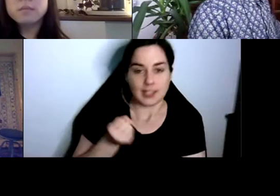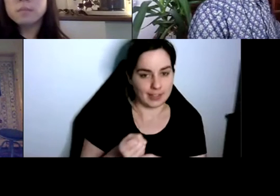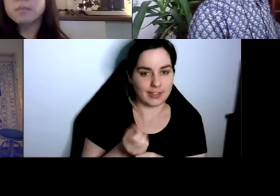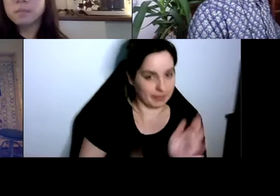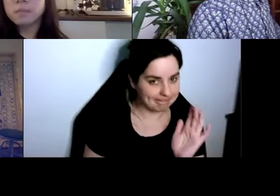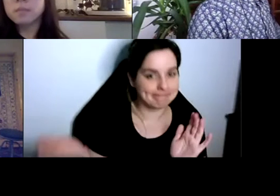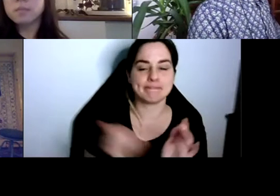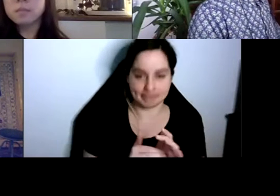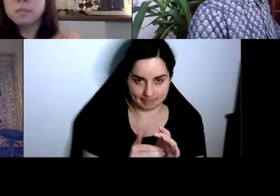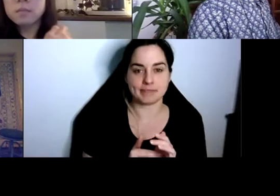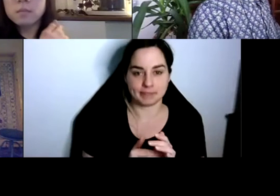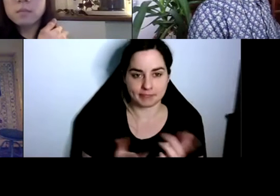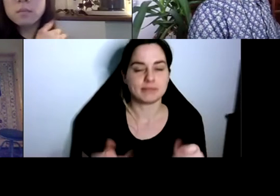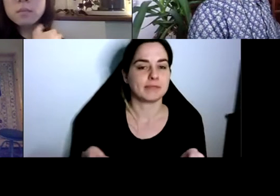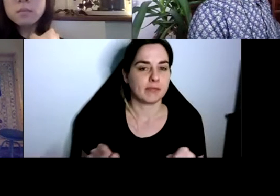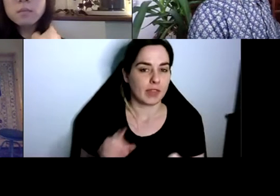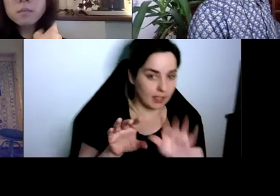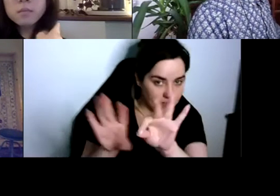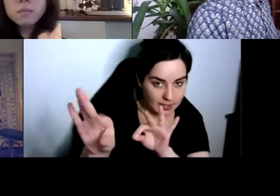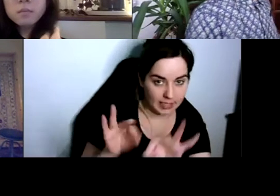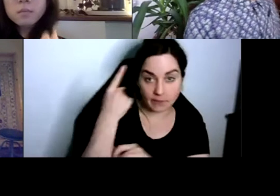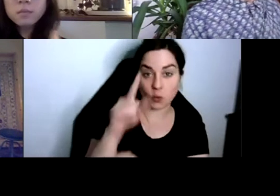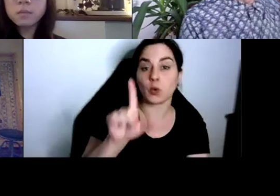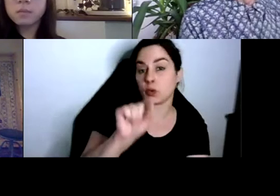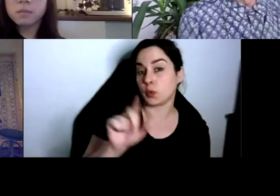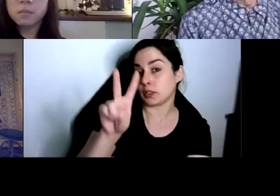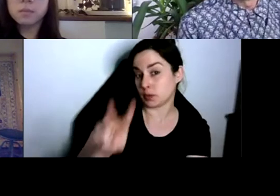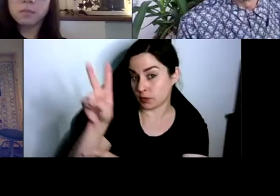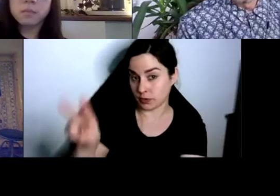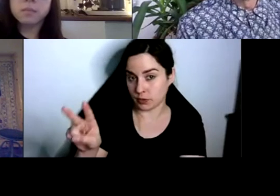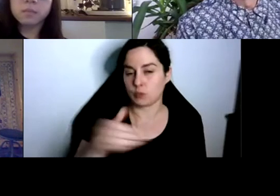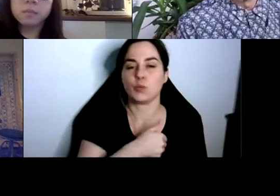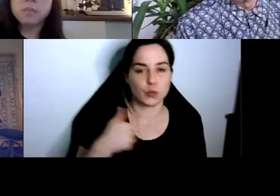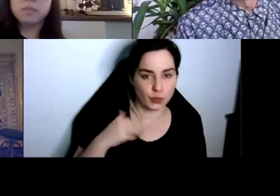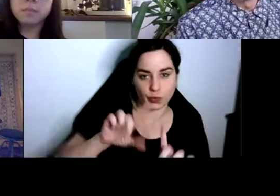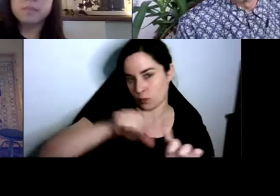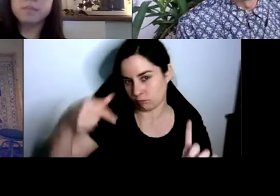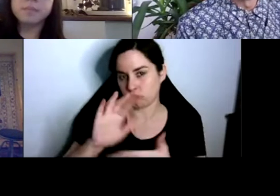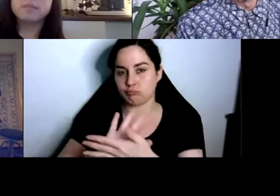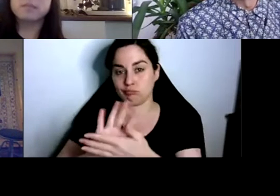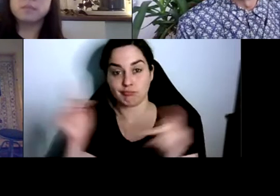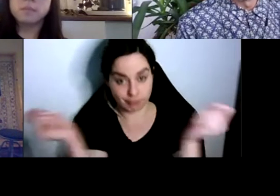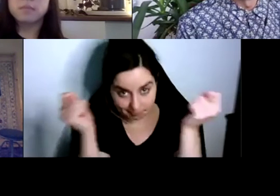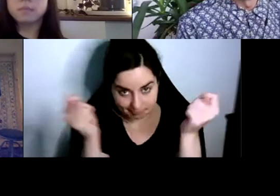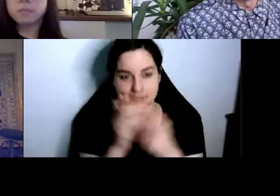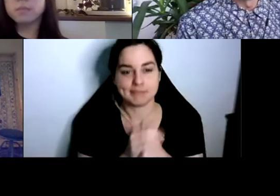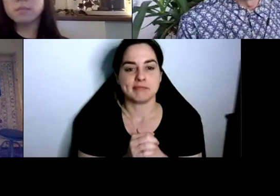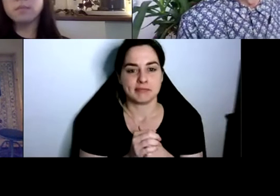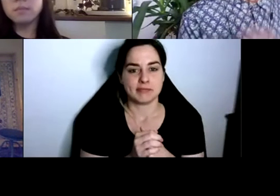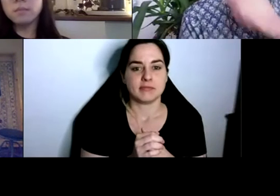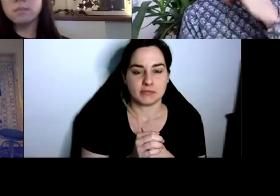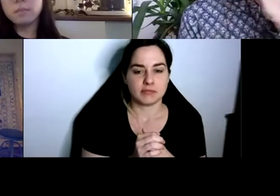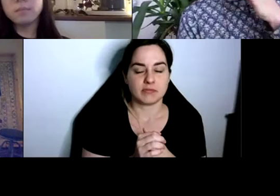committee for the 2022 Toronto Queer Film Festival. And that's sort of my first